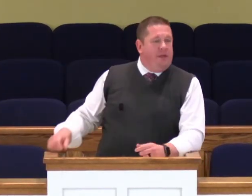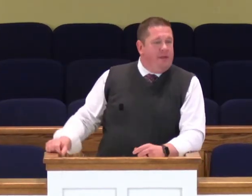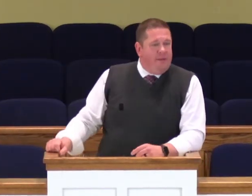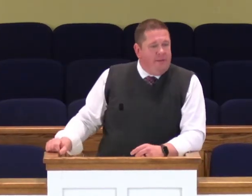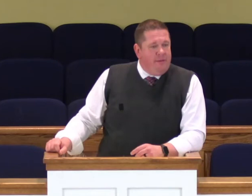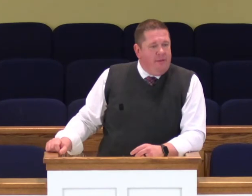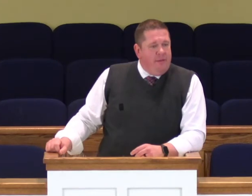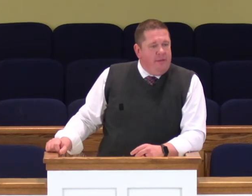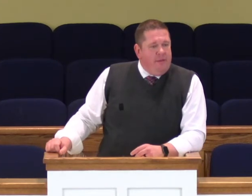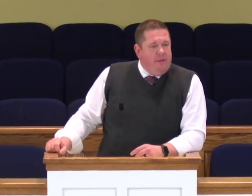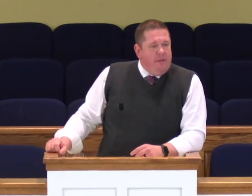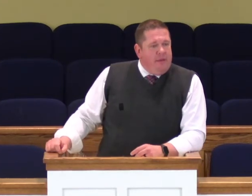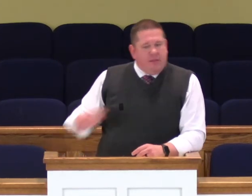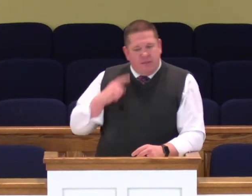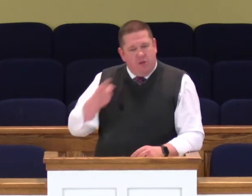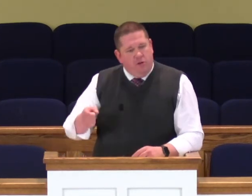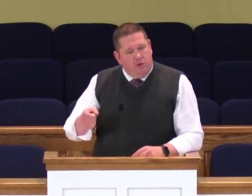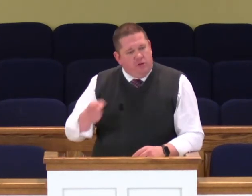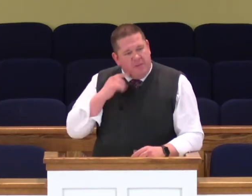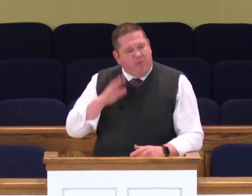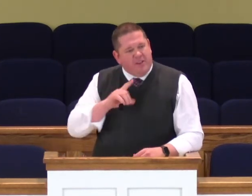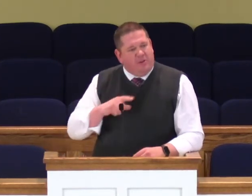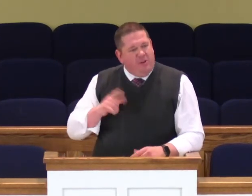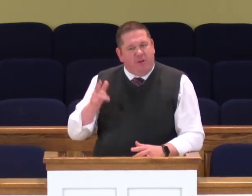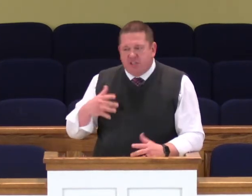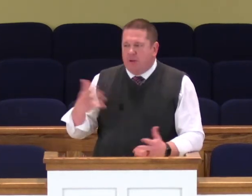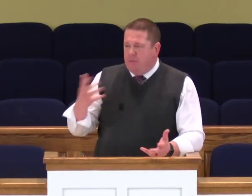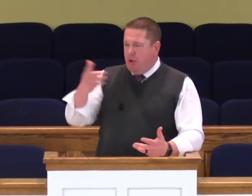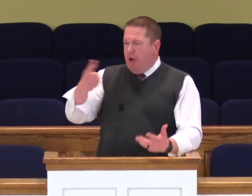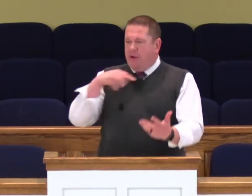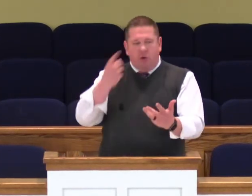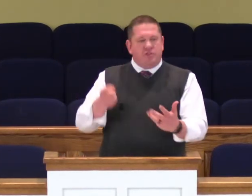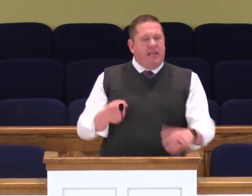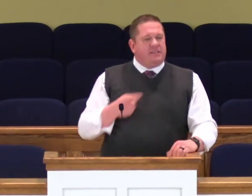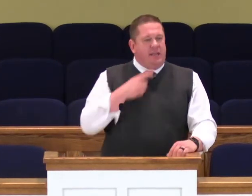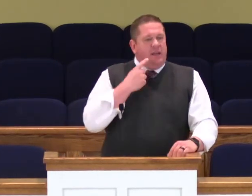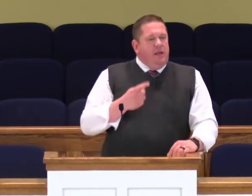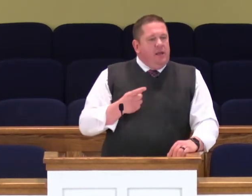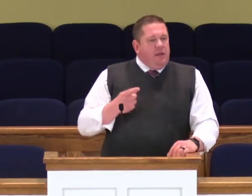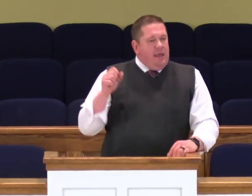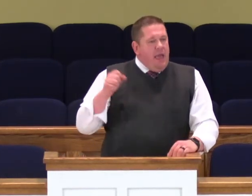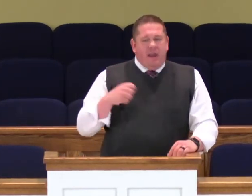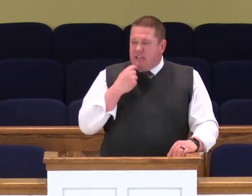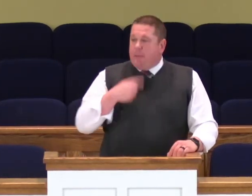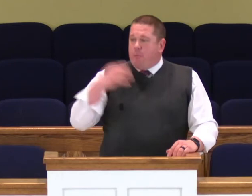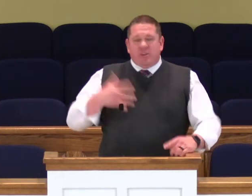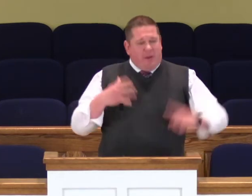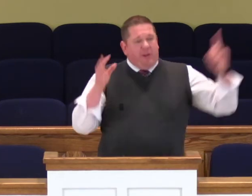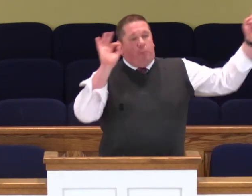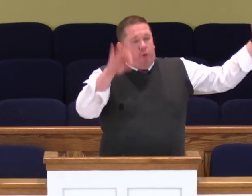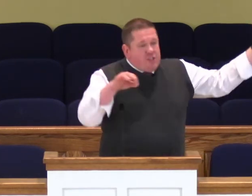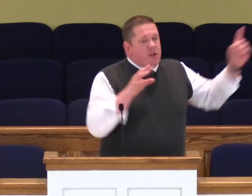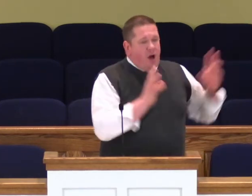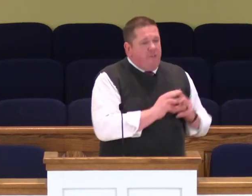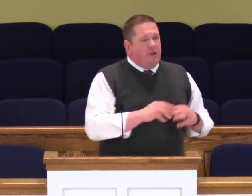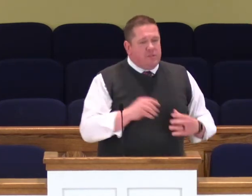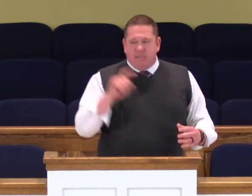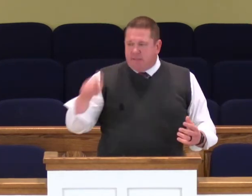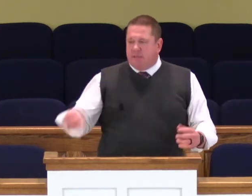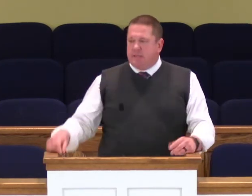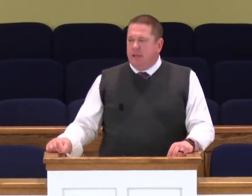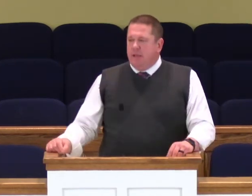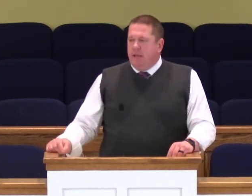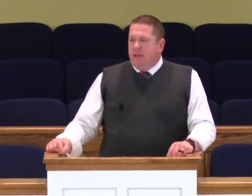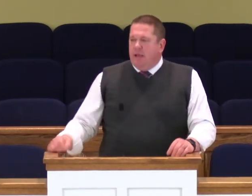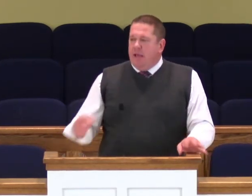Lord." I said, you said, "Praise the Lord, you Christian." I already told you that. And he said, "Yeah, yeah." And I said, "I'm a preacher. I'm going to go preach at a conference in